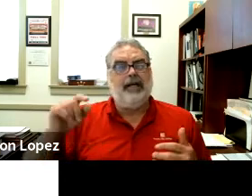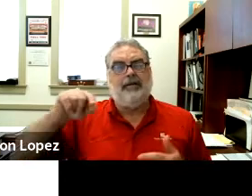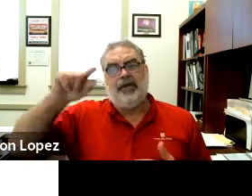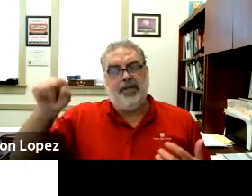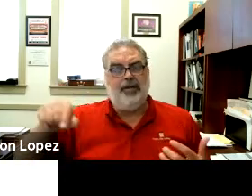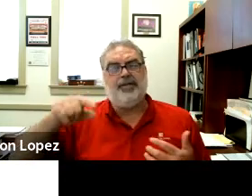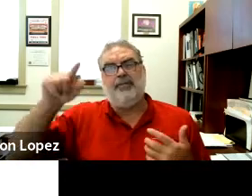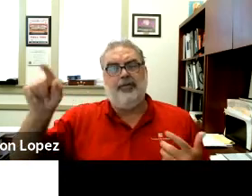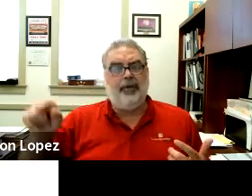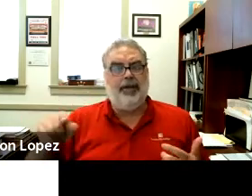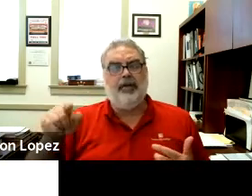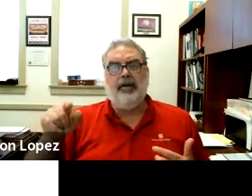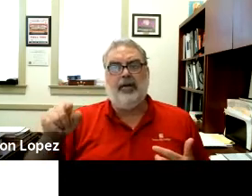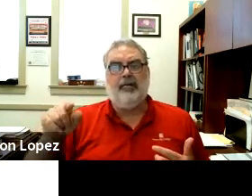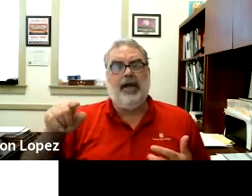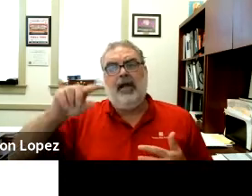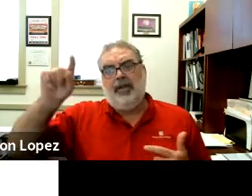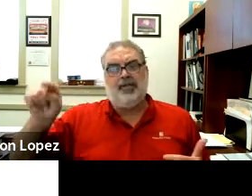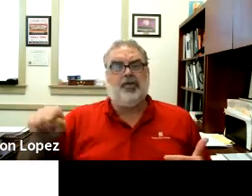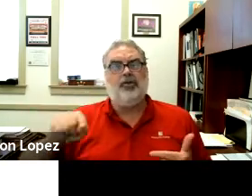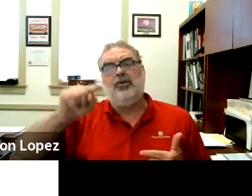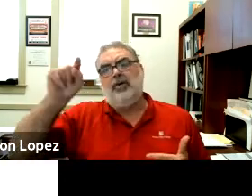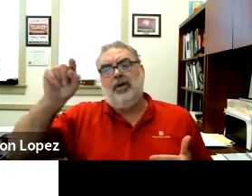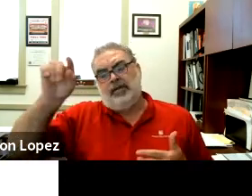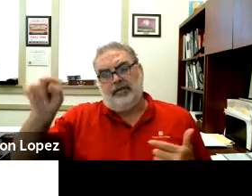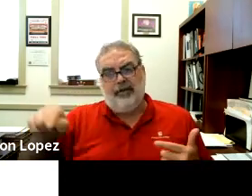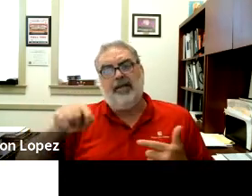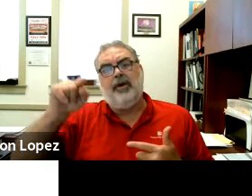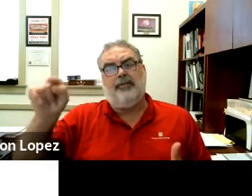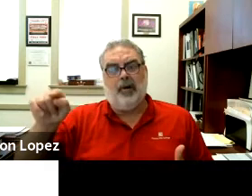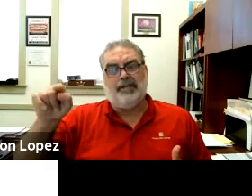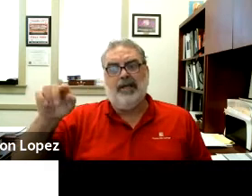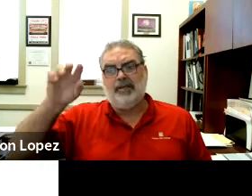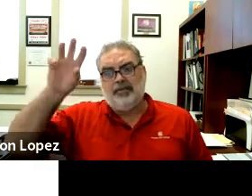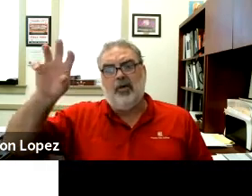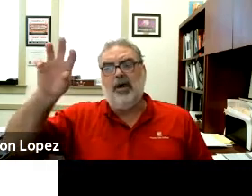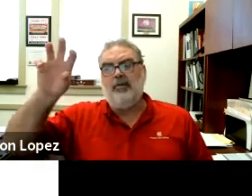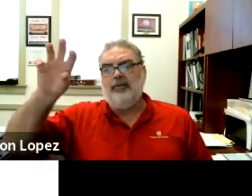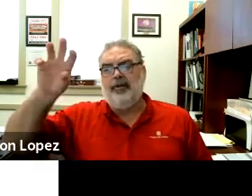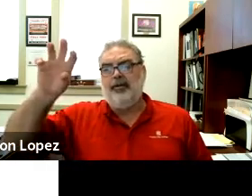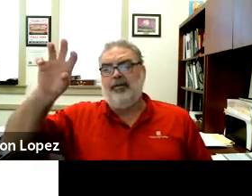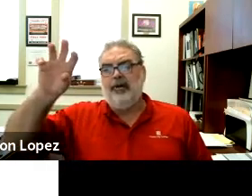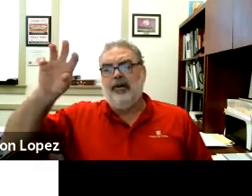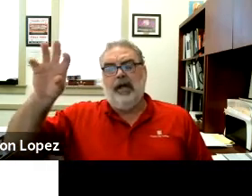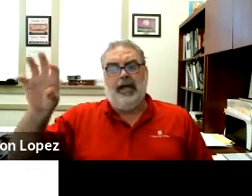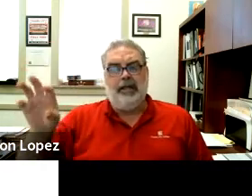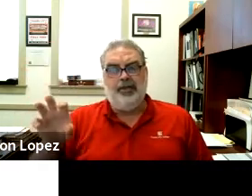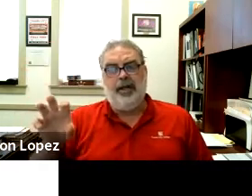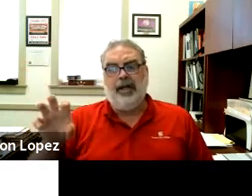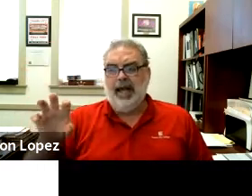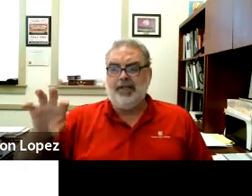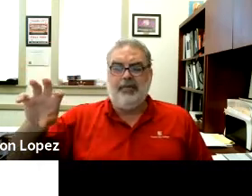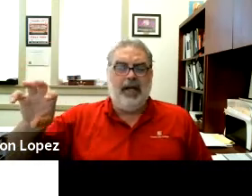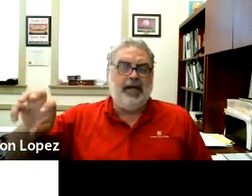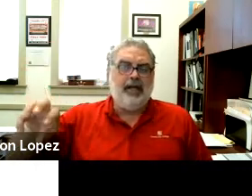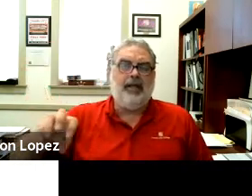the idea of continuous improvement here, right? This circle, this evaluative process, program review, and then unit